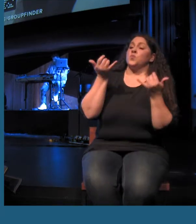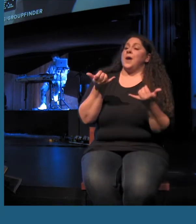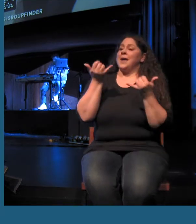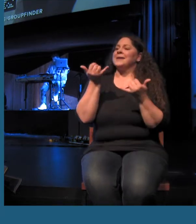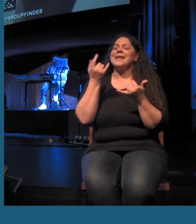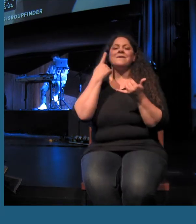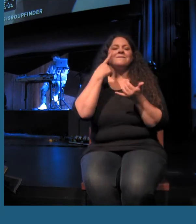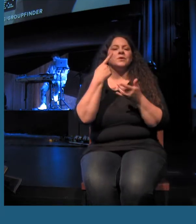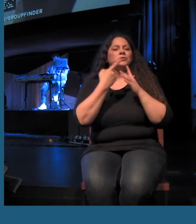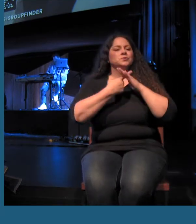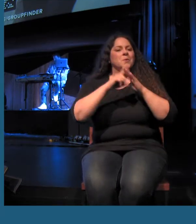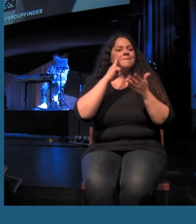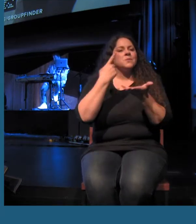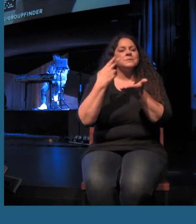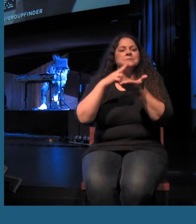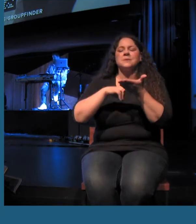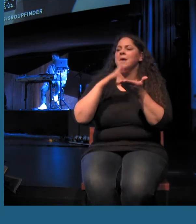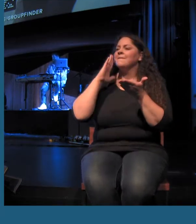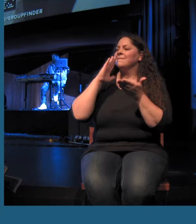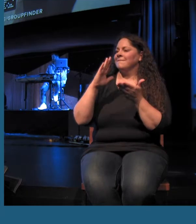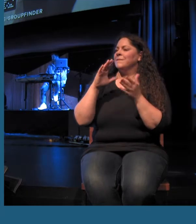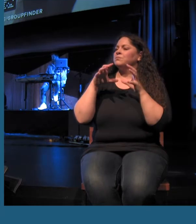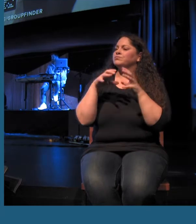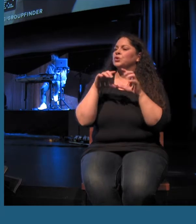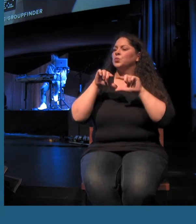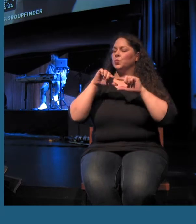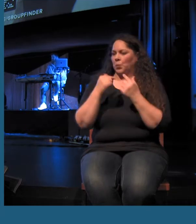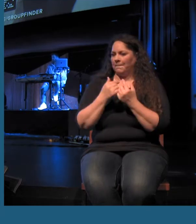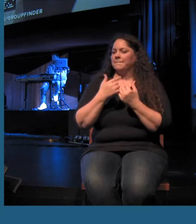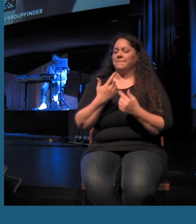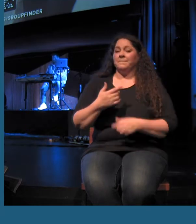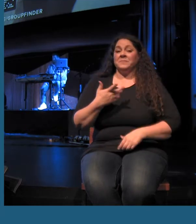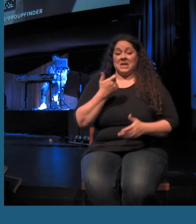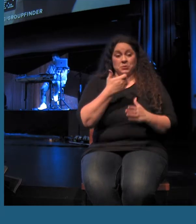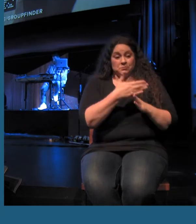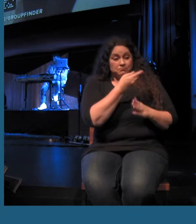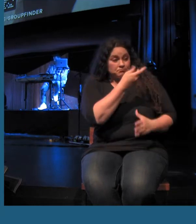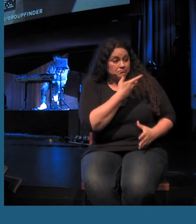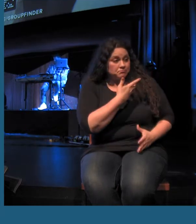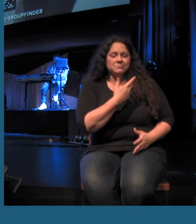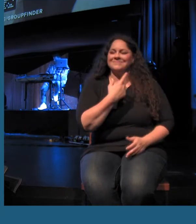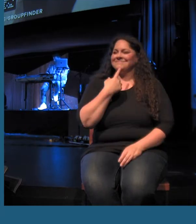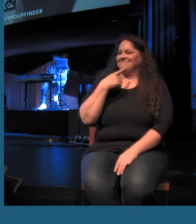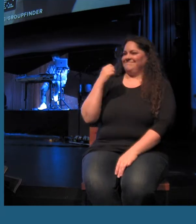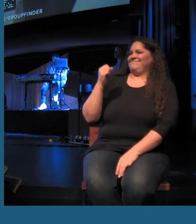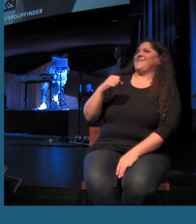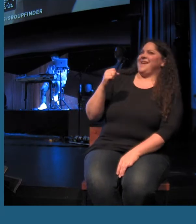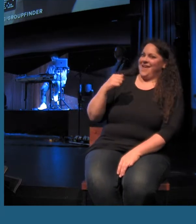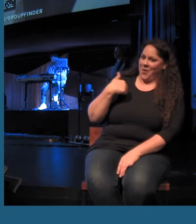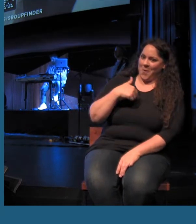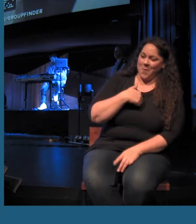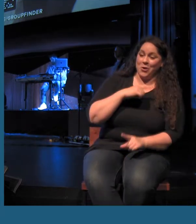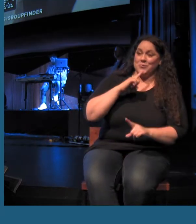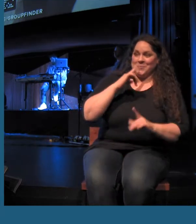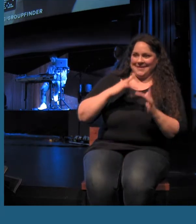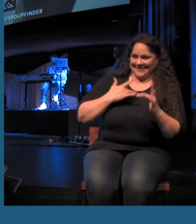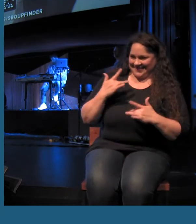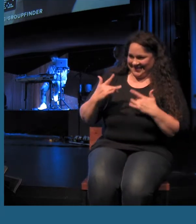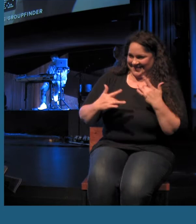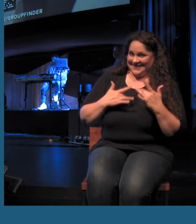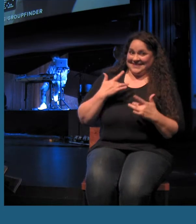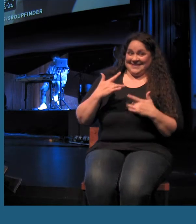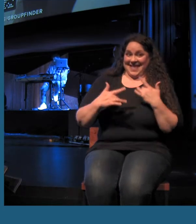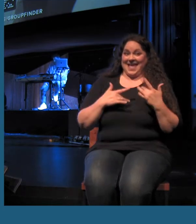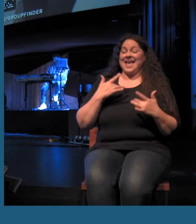to be signing up for groups. And so would you share with what's going on? Absolutely. We are really, really excited that